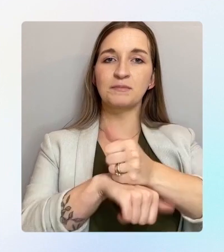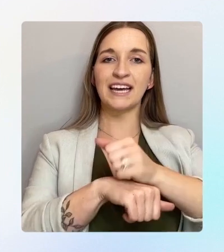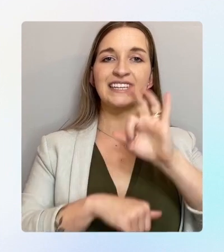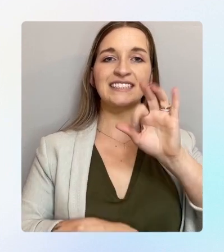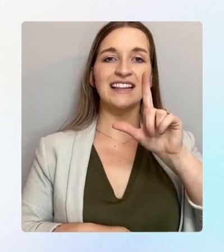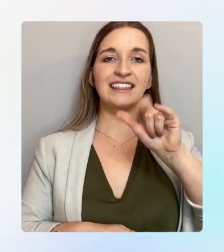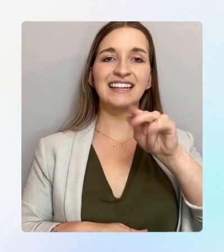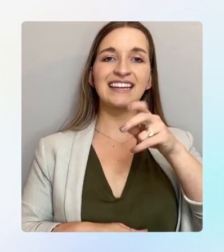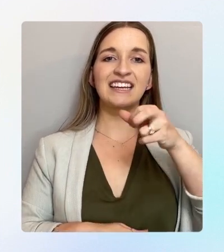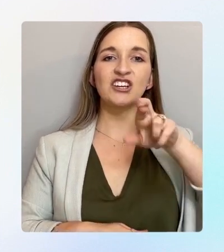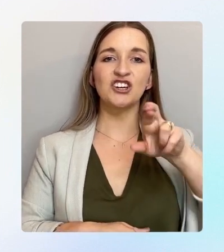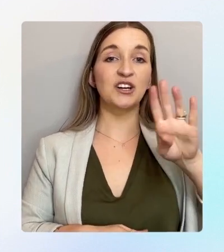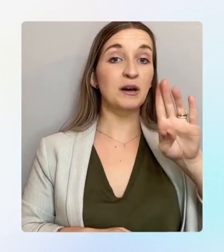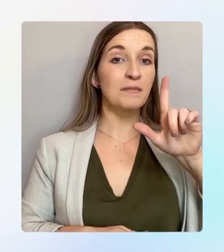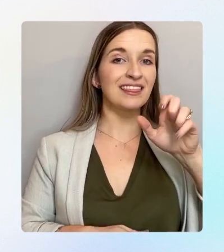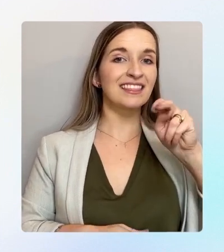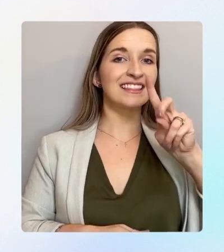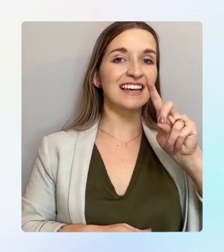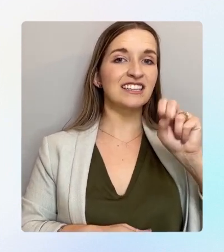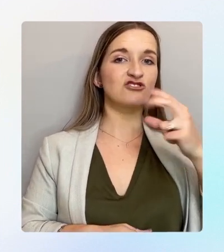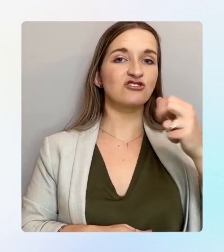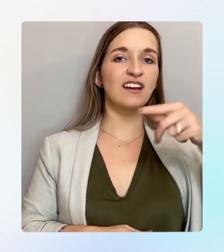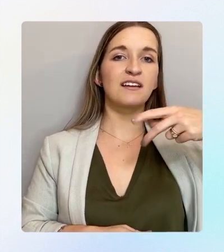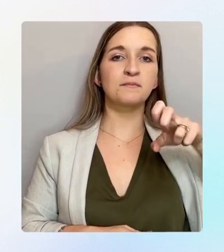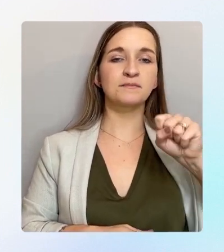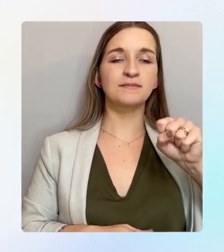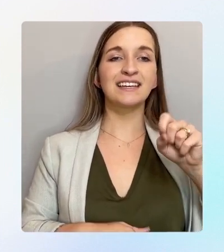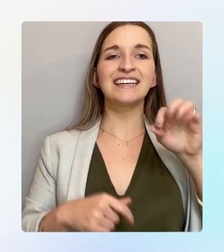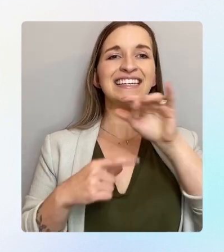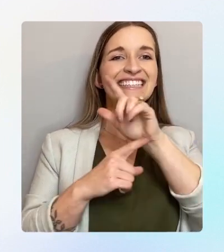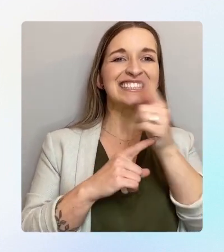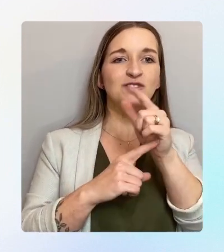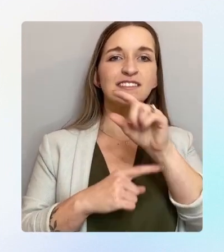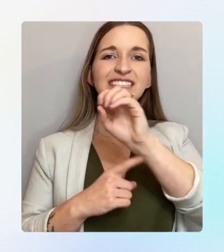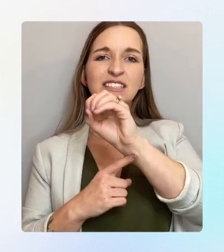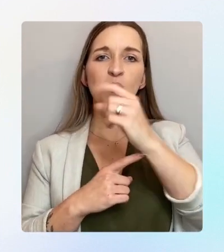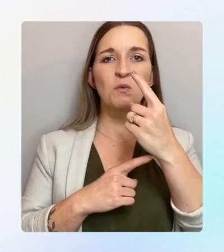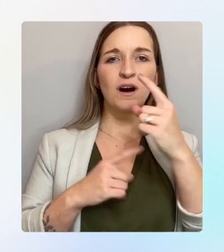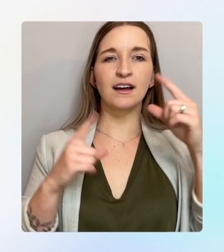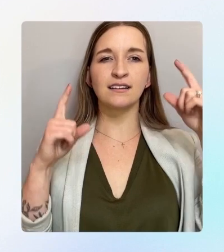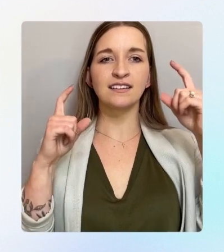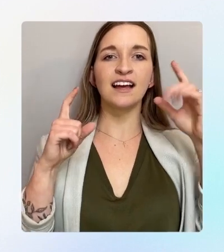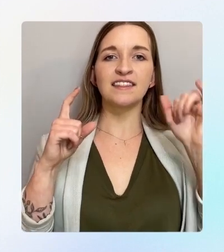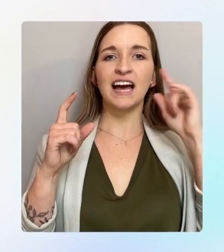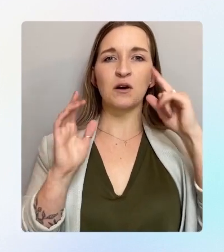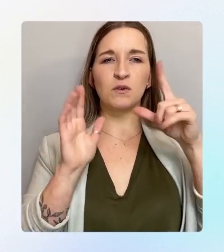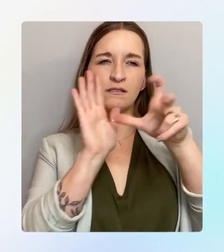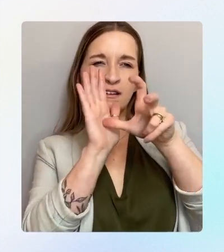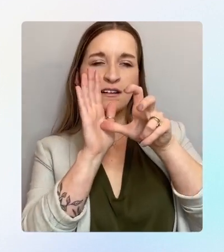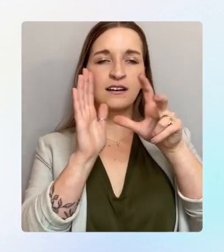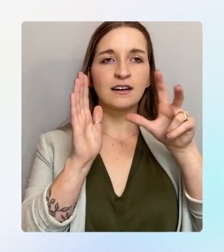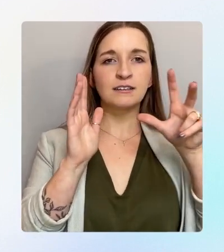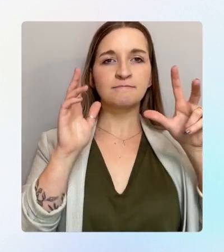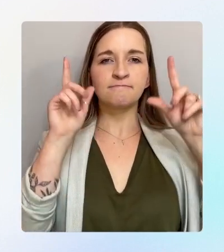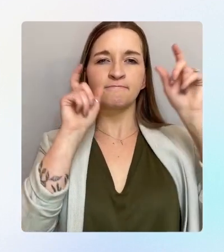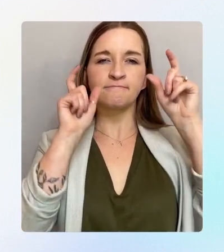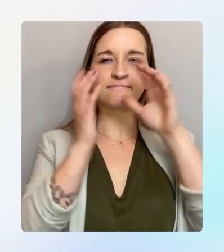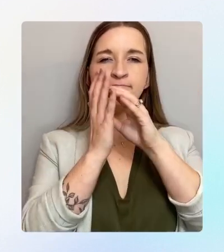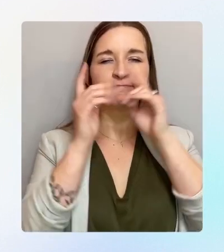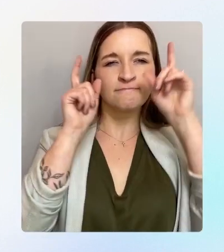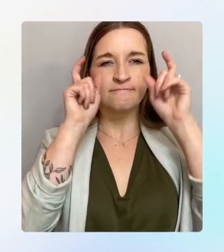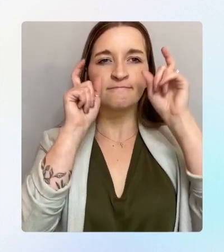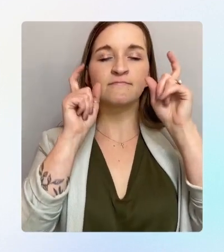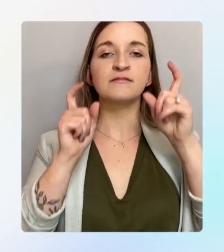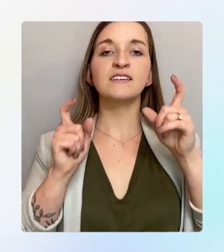shapes, a series of zeros and one values that correspond with facial movements, like when you scrunch your nose or furrow your eyebrow. These signals